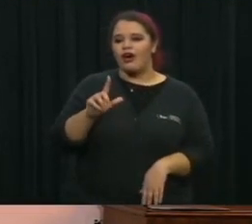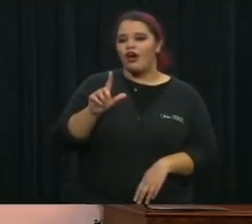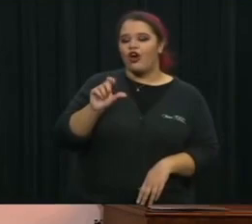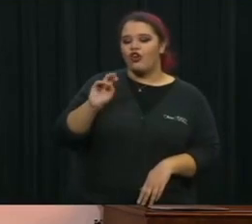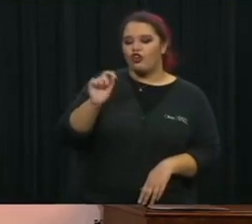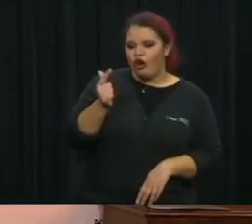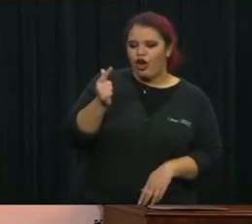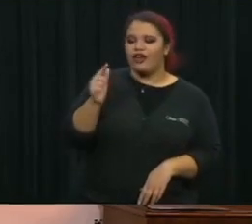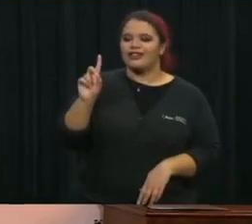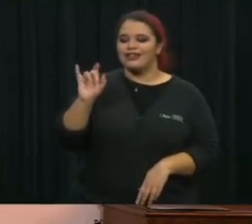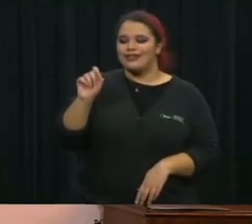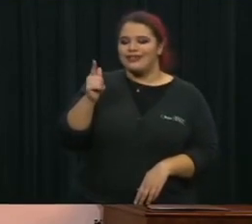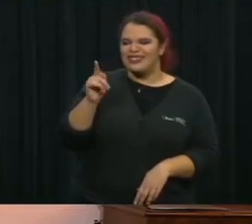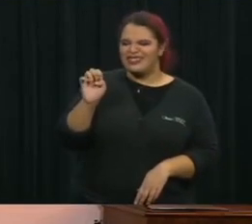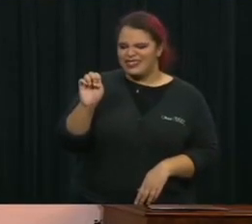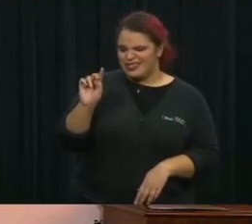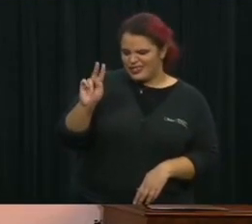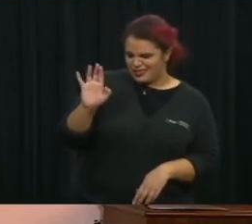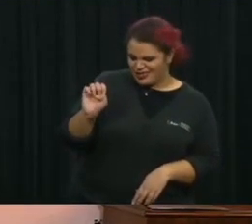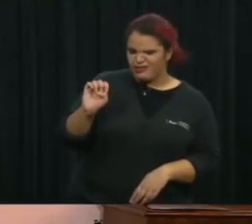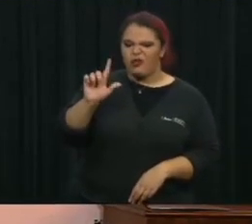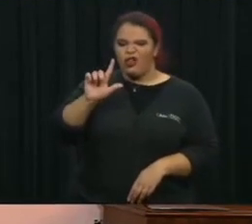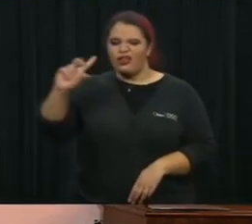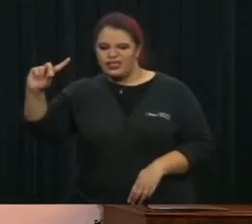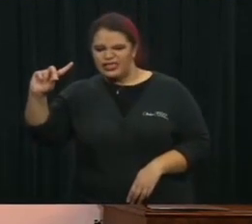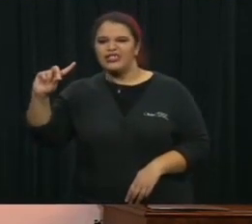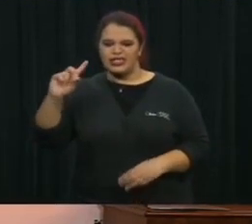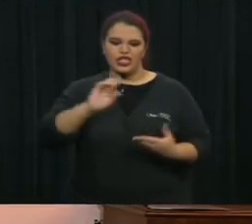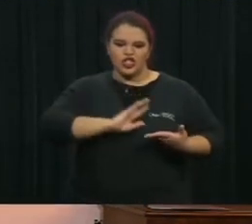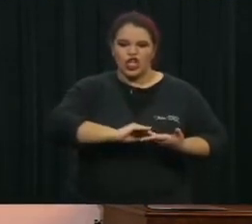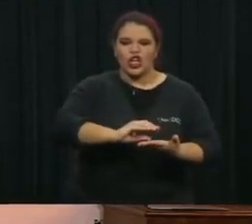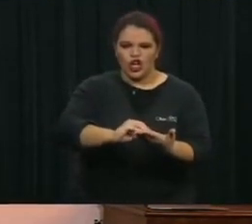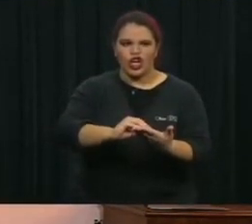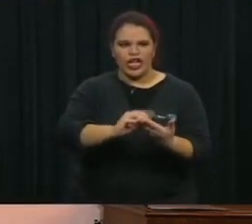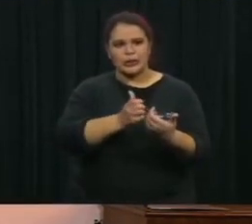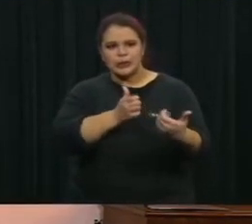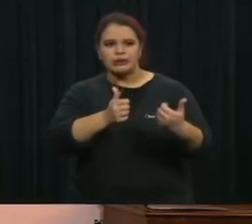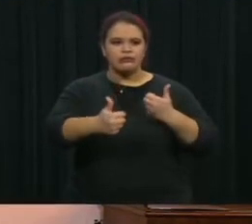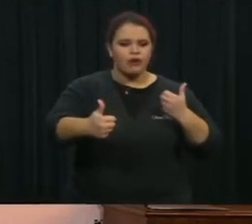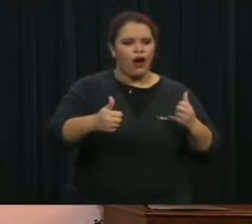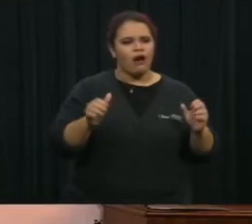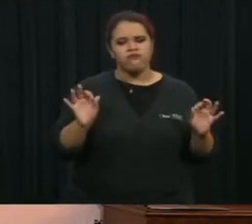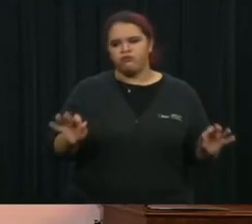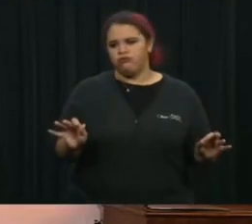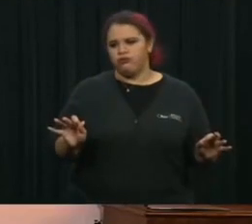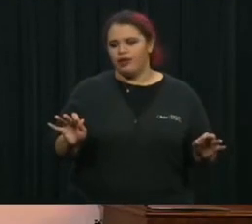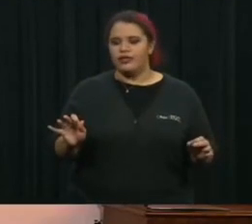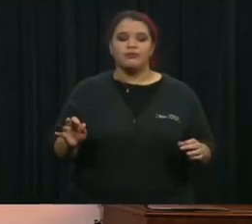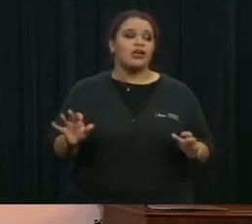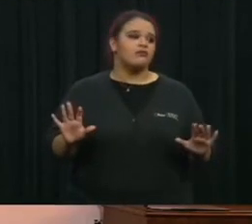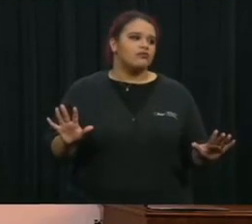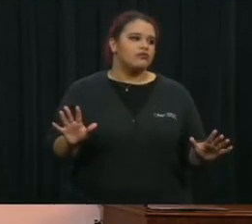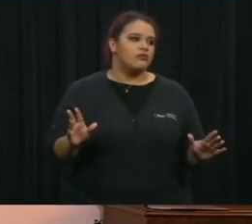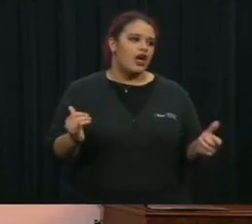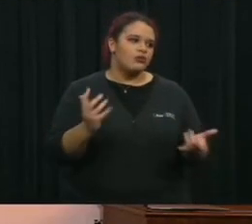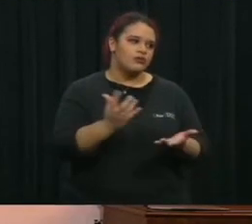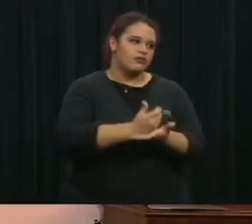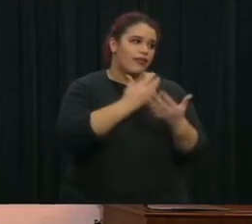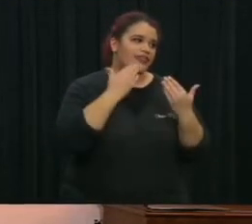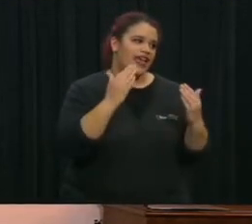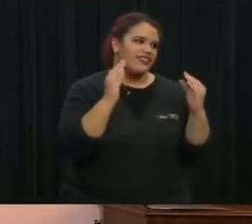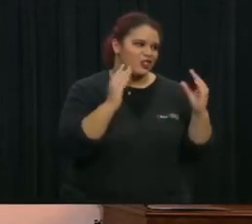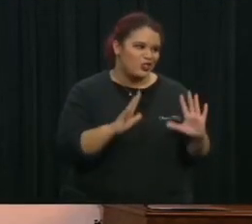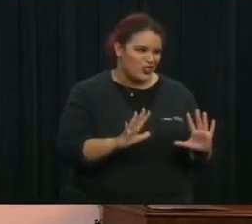sunshine, and these kids are going to be okay. And I thank the teachers. Thank you for what they're doing. But we're not going